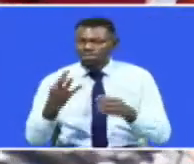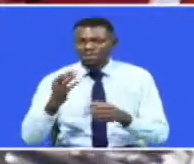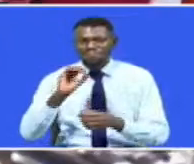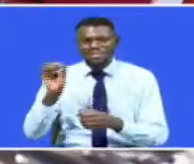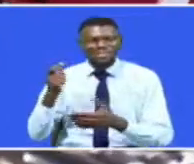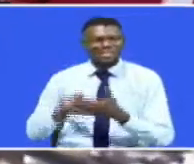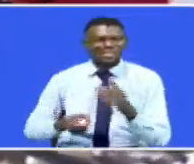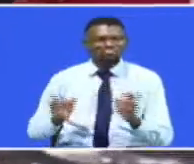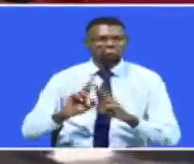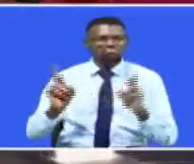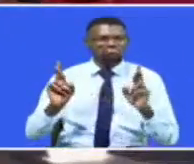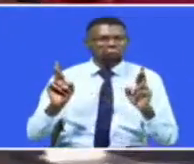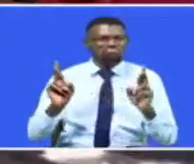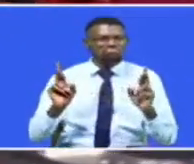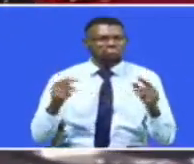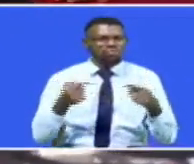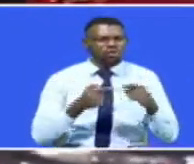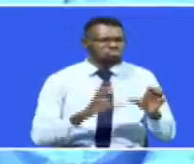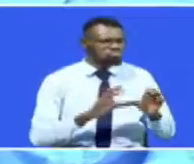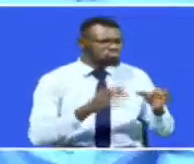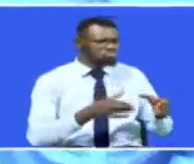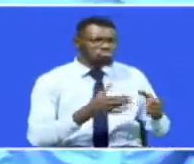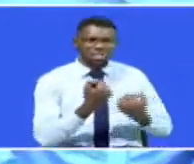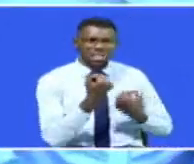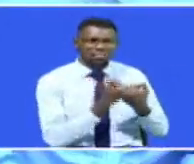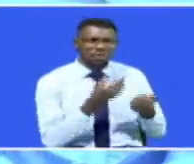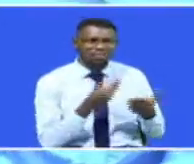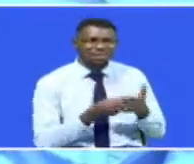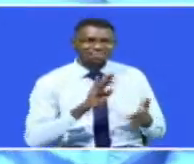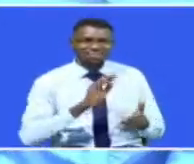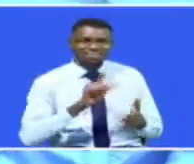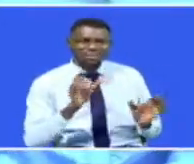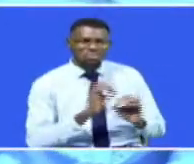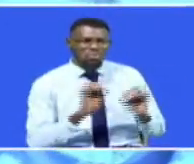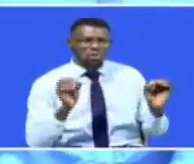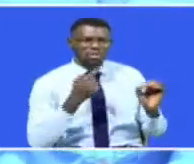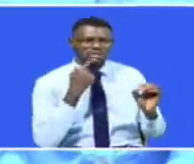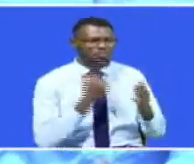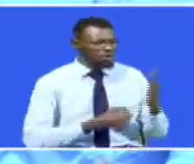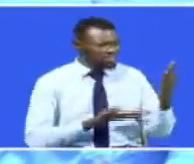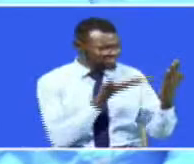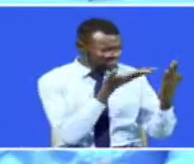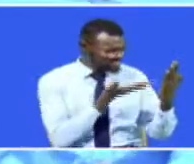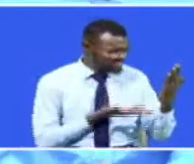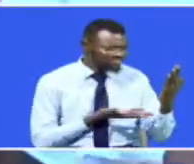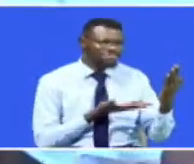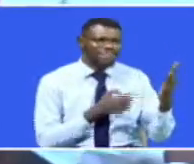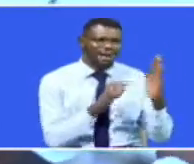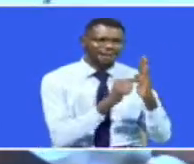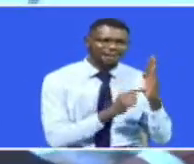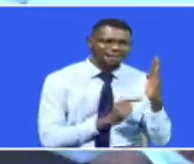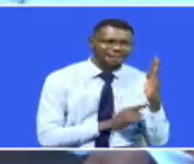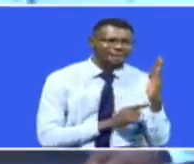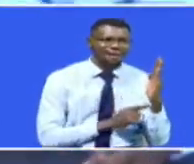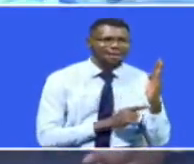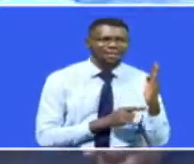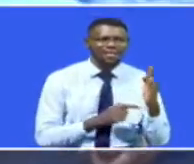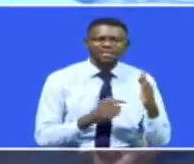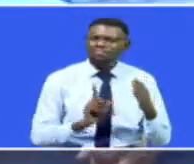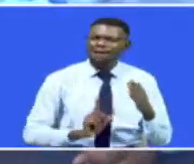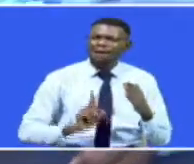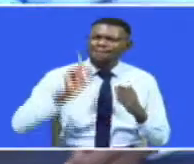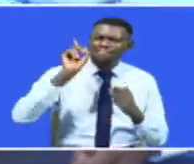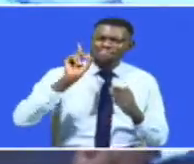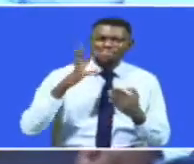in the opposition have however faulted the finance bill, saying that its contents will only make the cost of living to shoot even further.